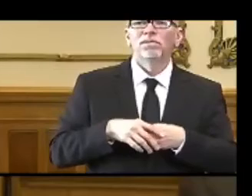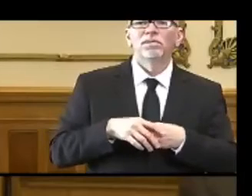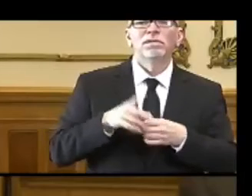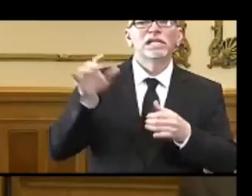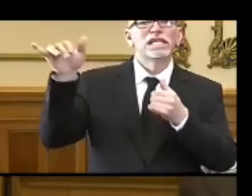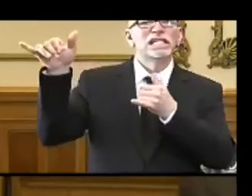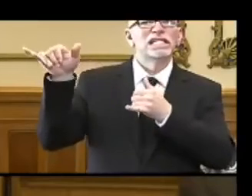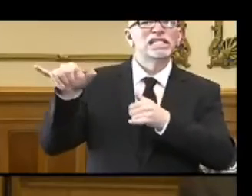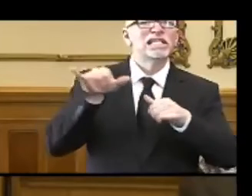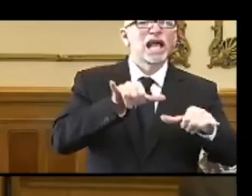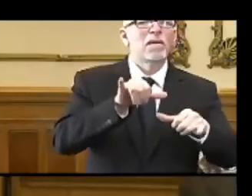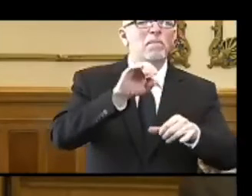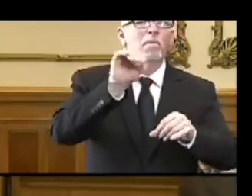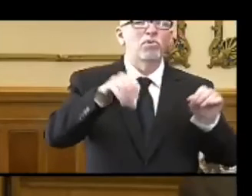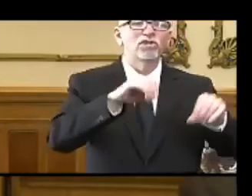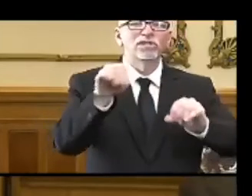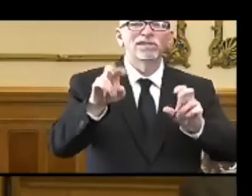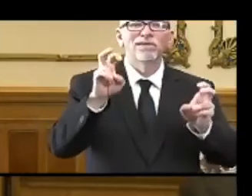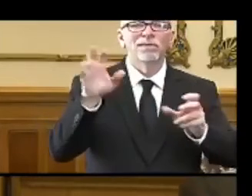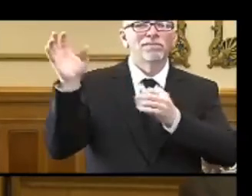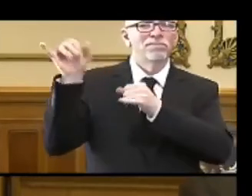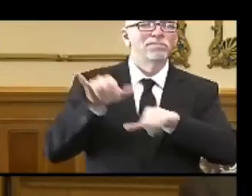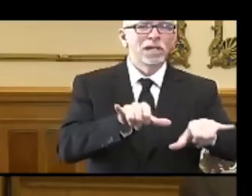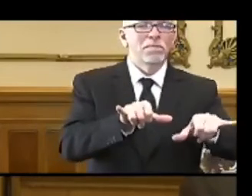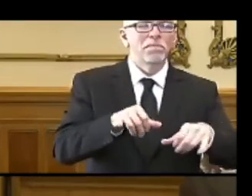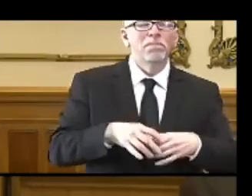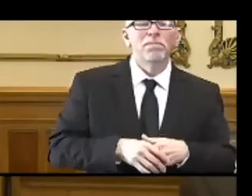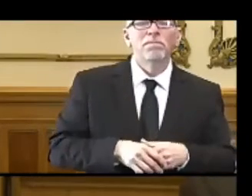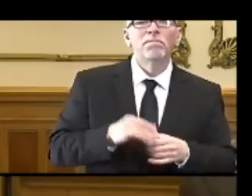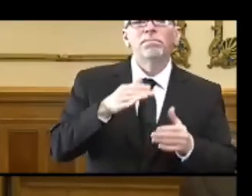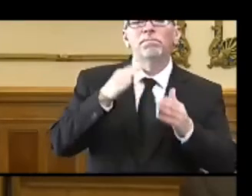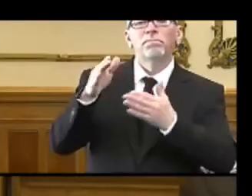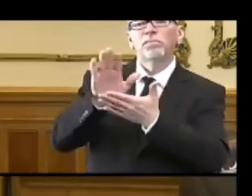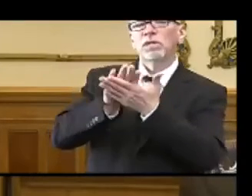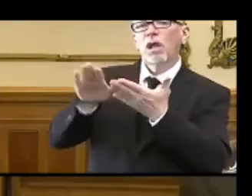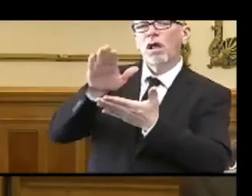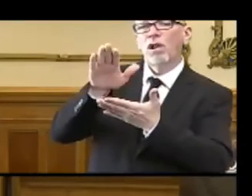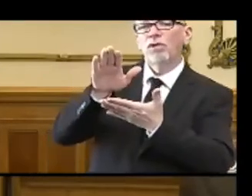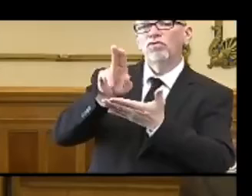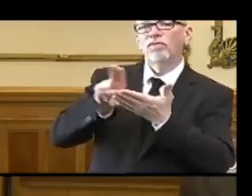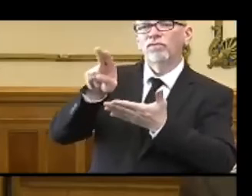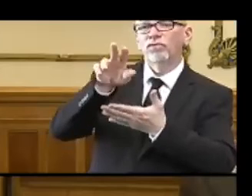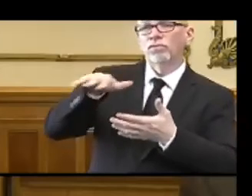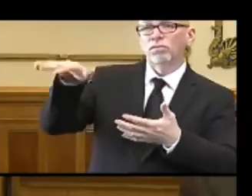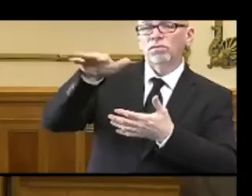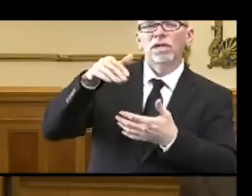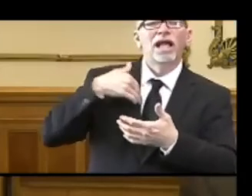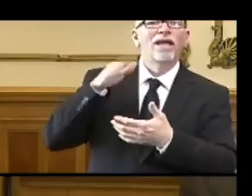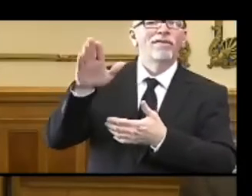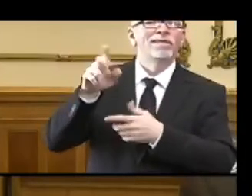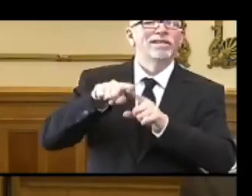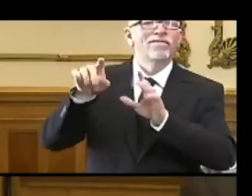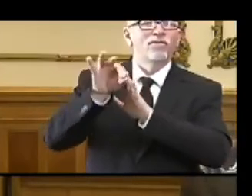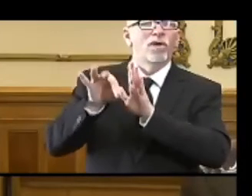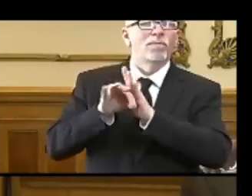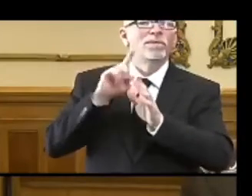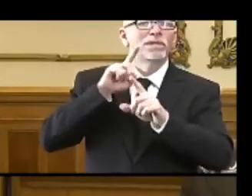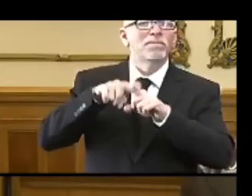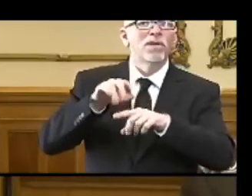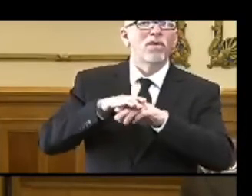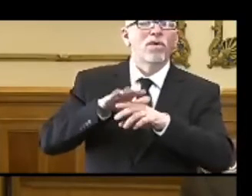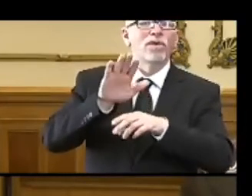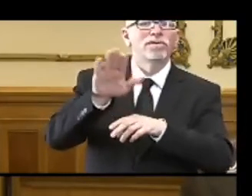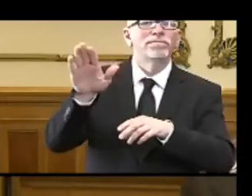same relative share of that funding source. As far as the higher ed component, that has its own formula that's going to be based off of